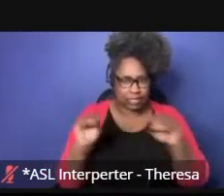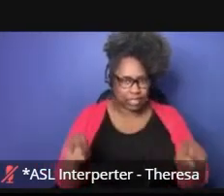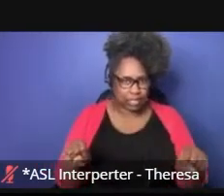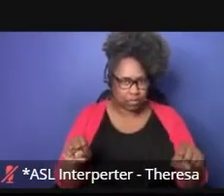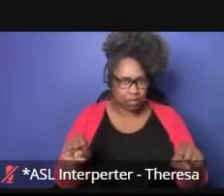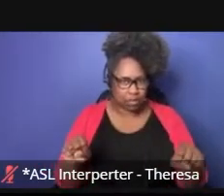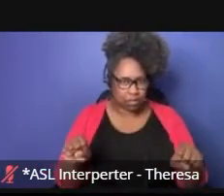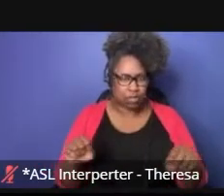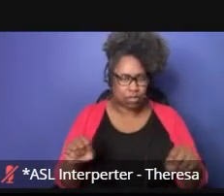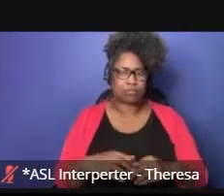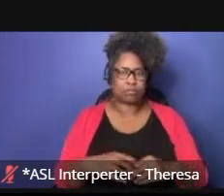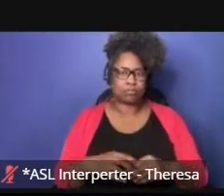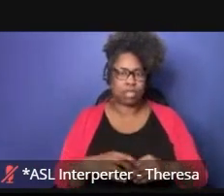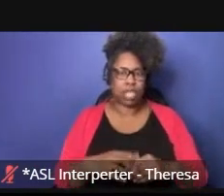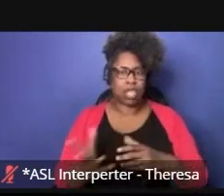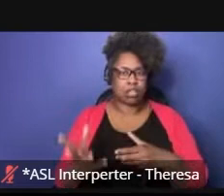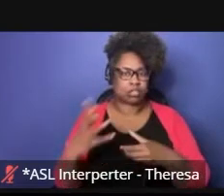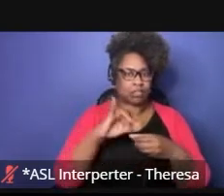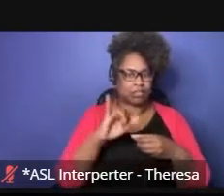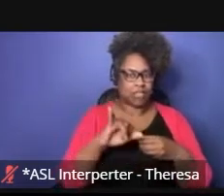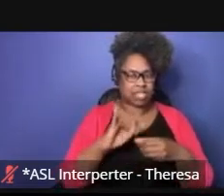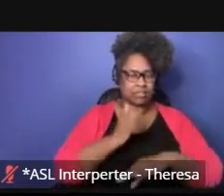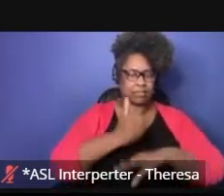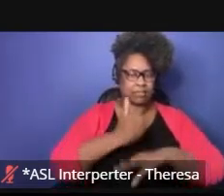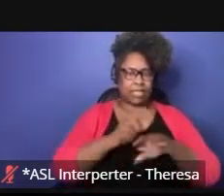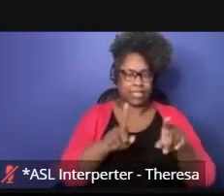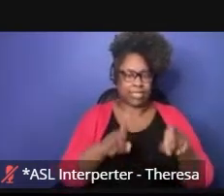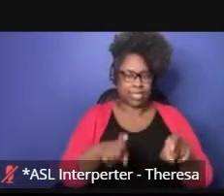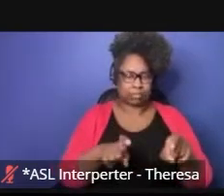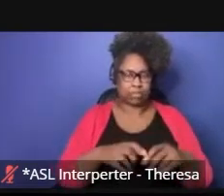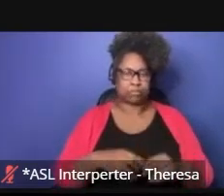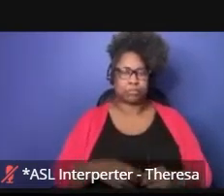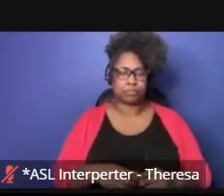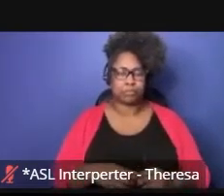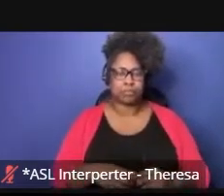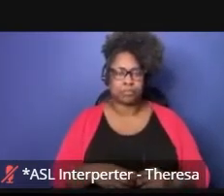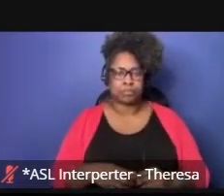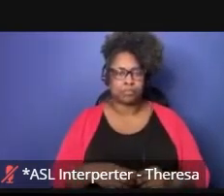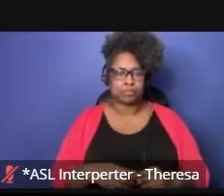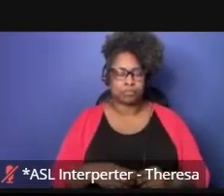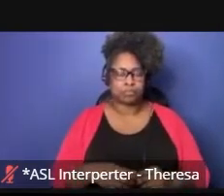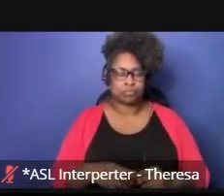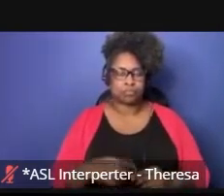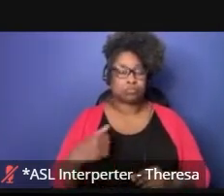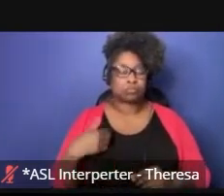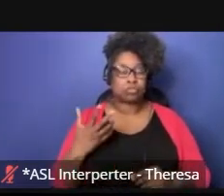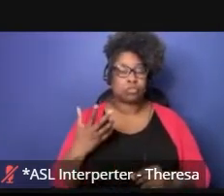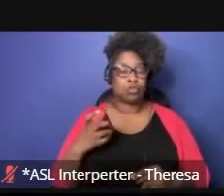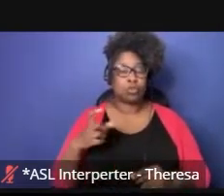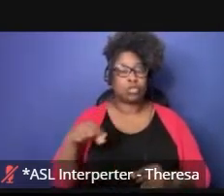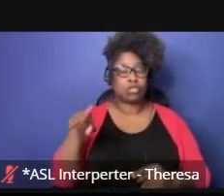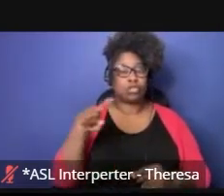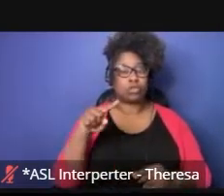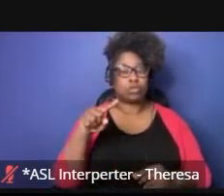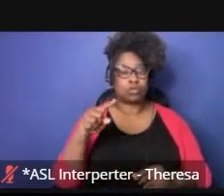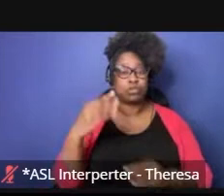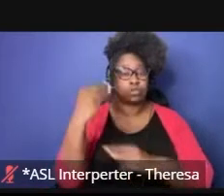So what I'd love is for either you to come off of or turn your video